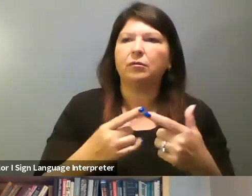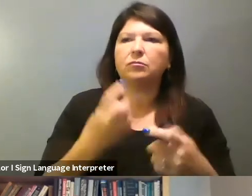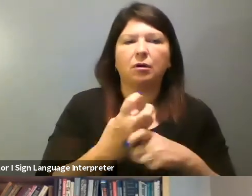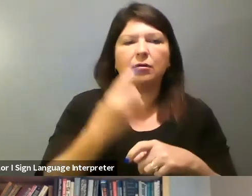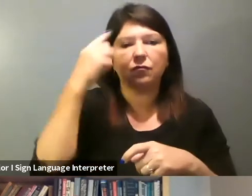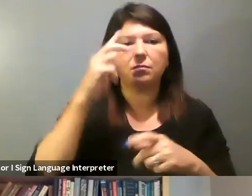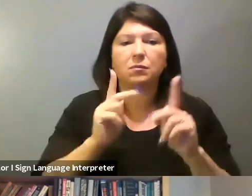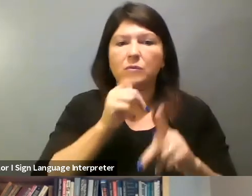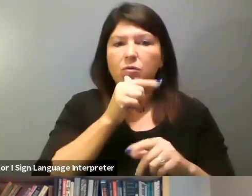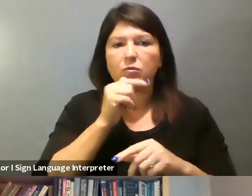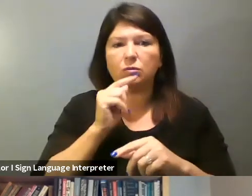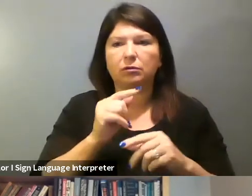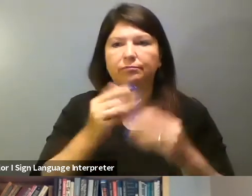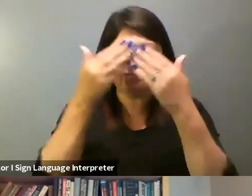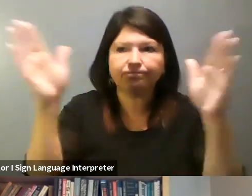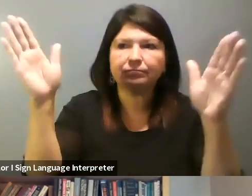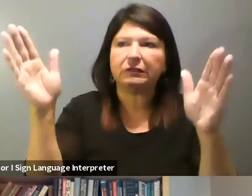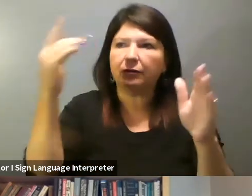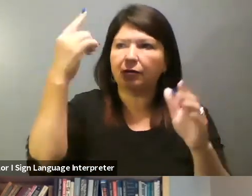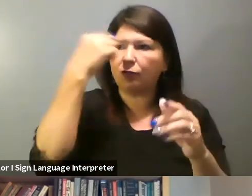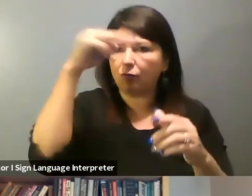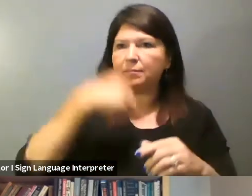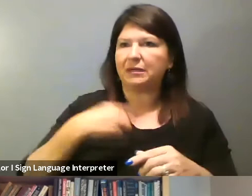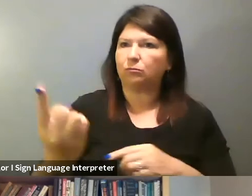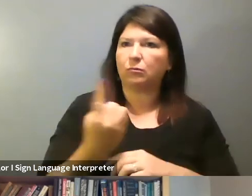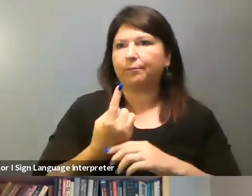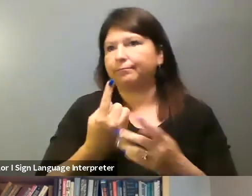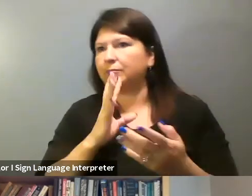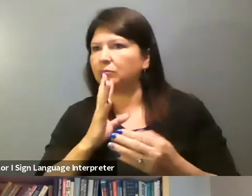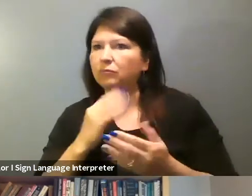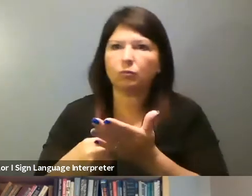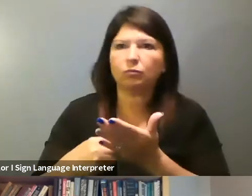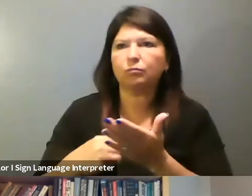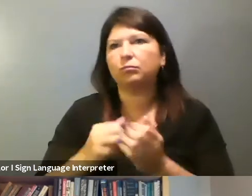is material there, you know, so